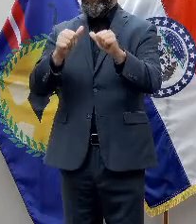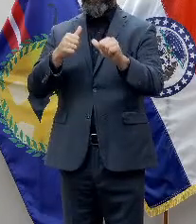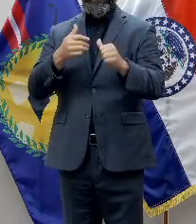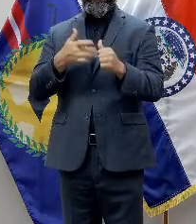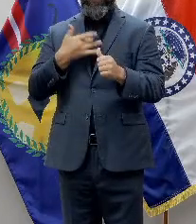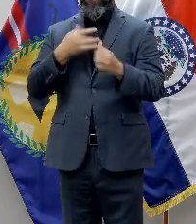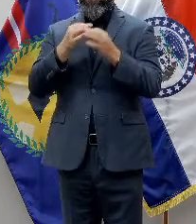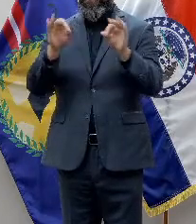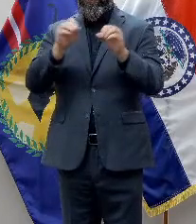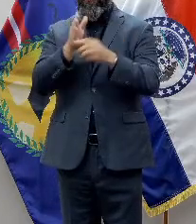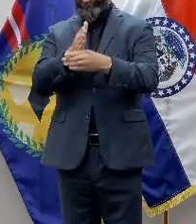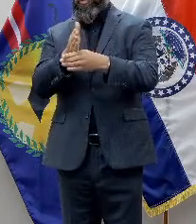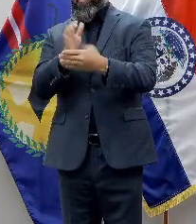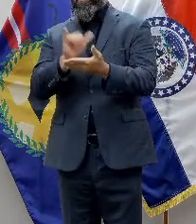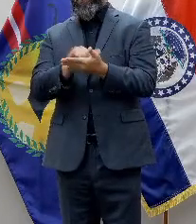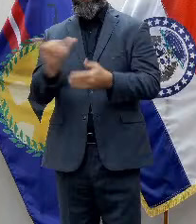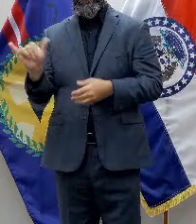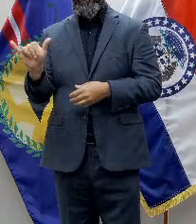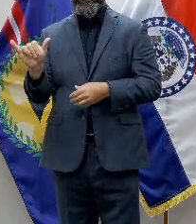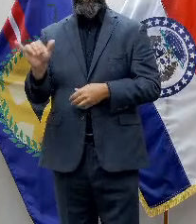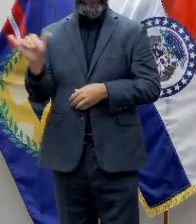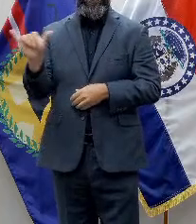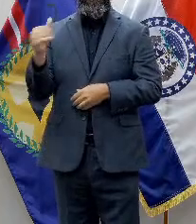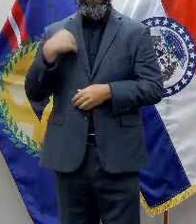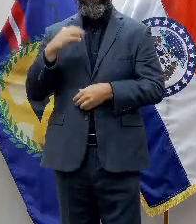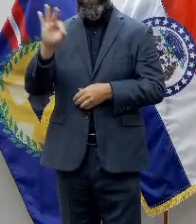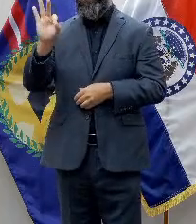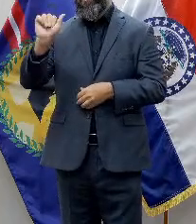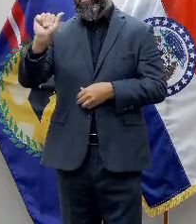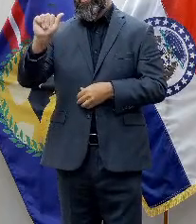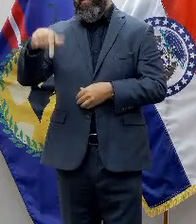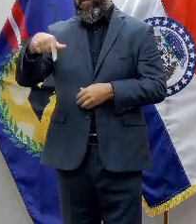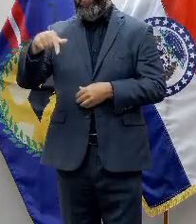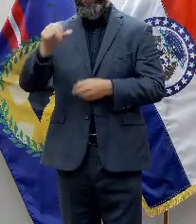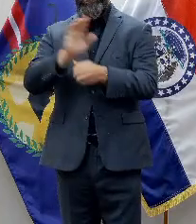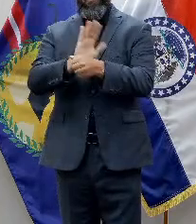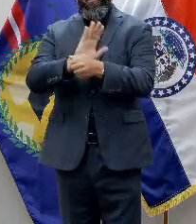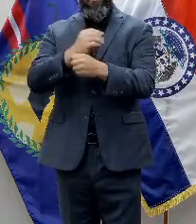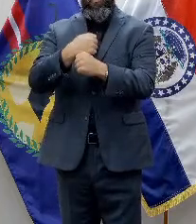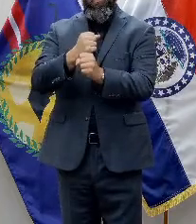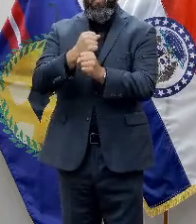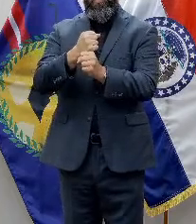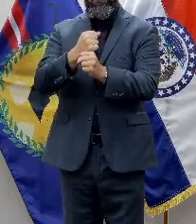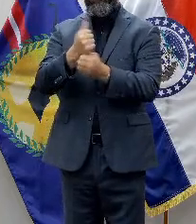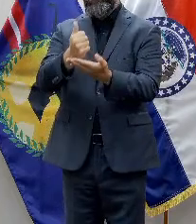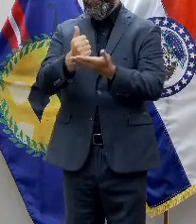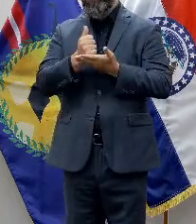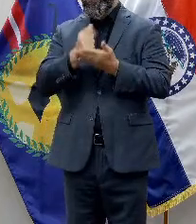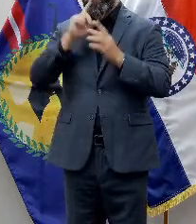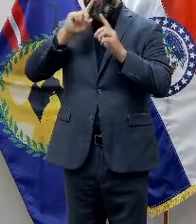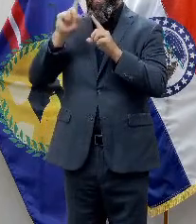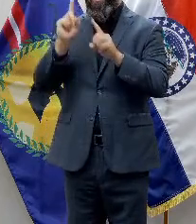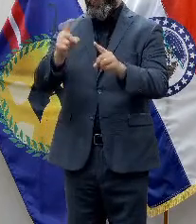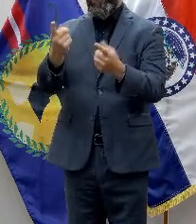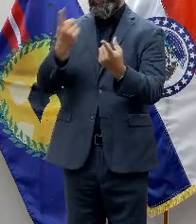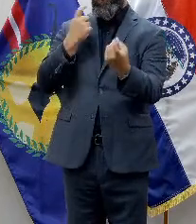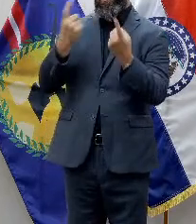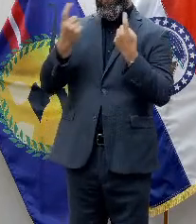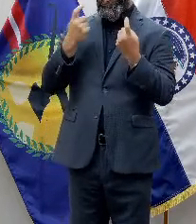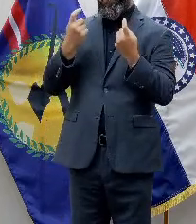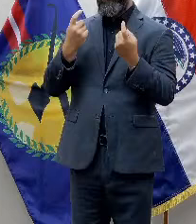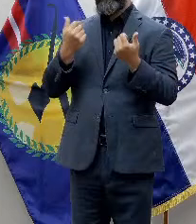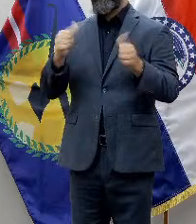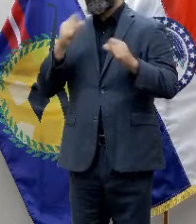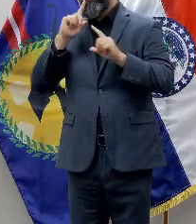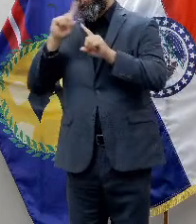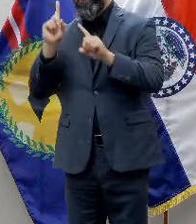well. We have also had FAQ videos that we've put out that have helped answer questions from the community that we certainly receive